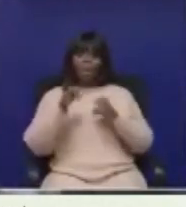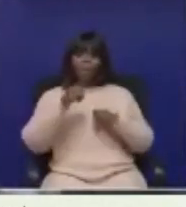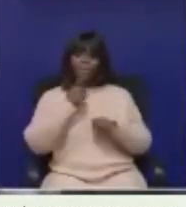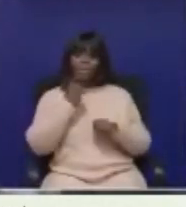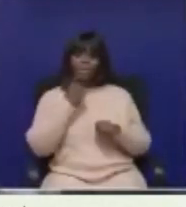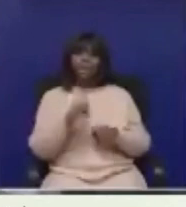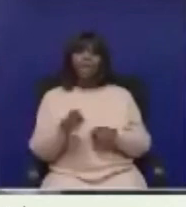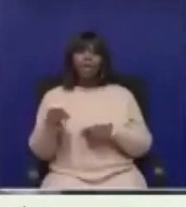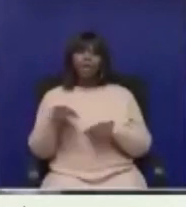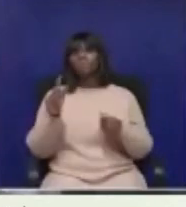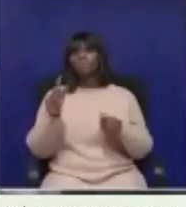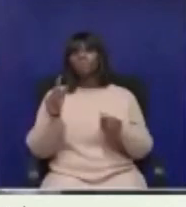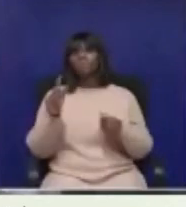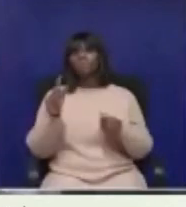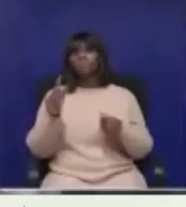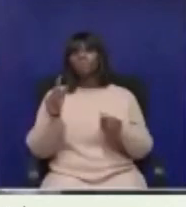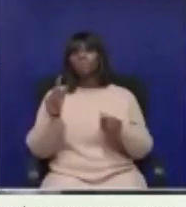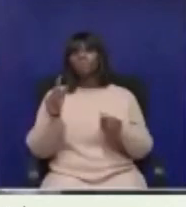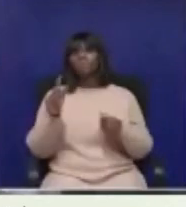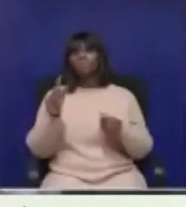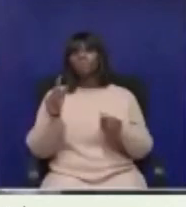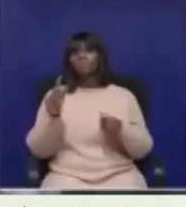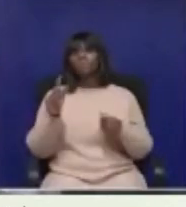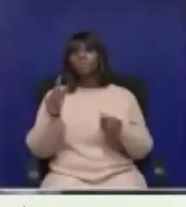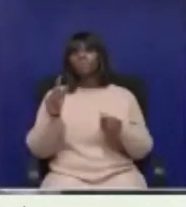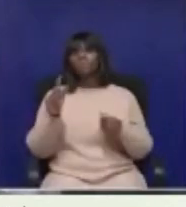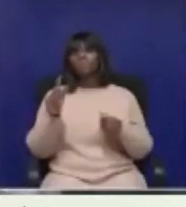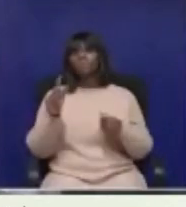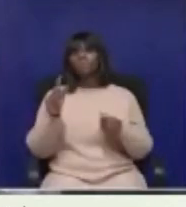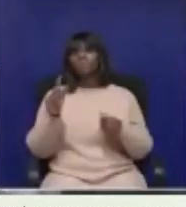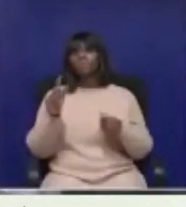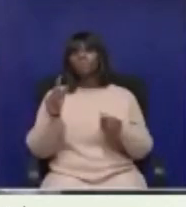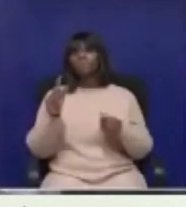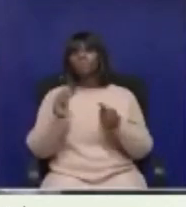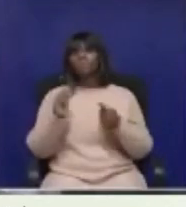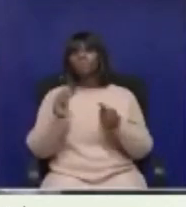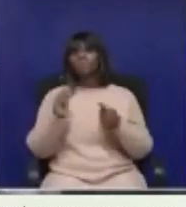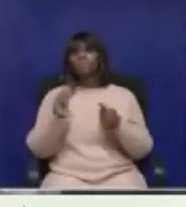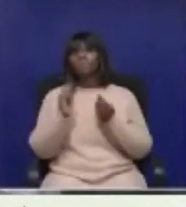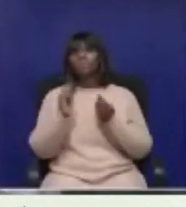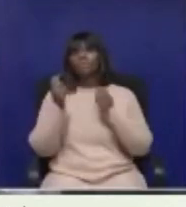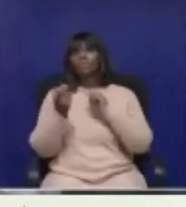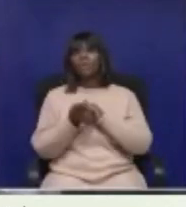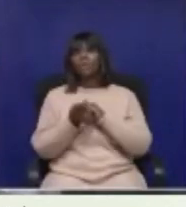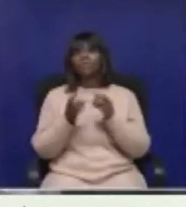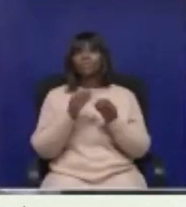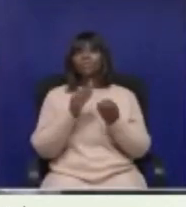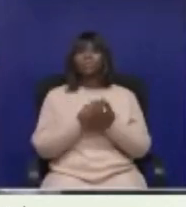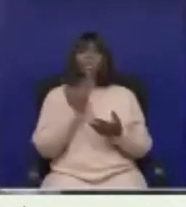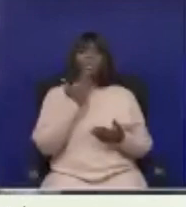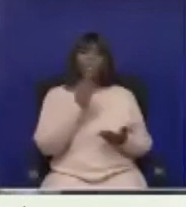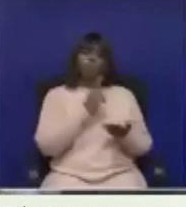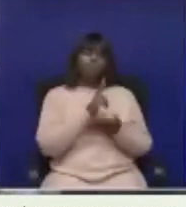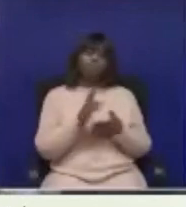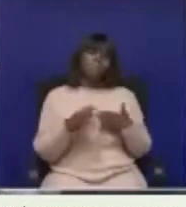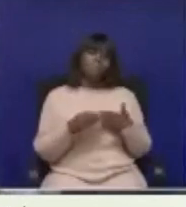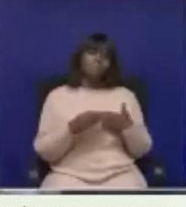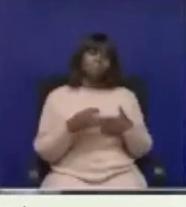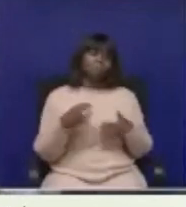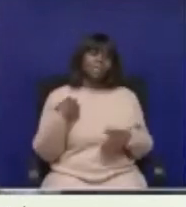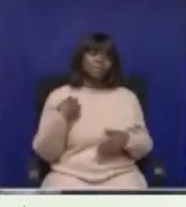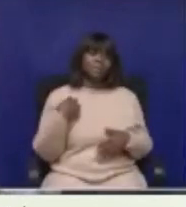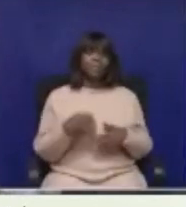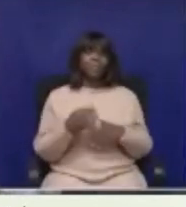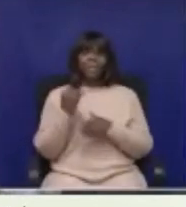fund, we must change it in such a manner that the society does not— Thank you, Honourable Minister. For it. An individual